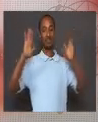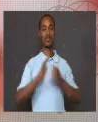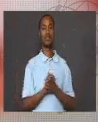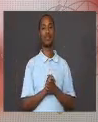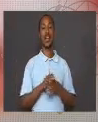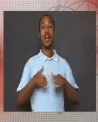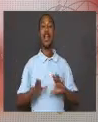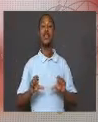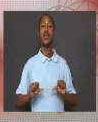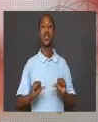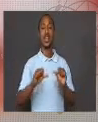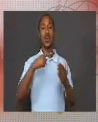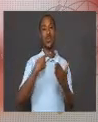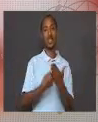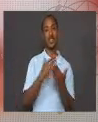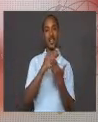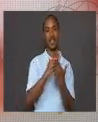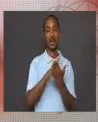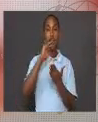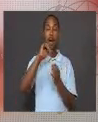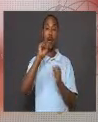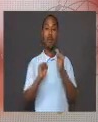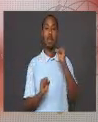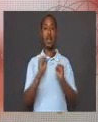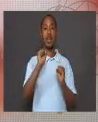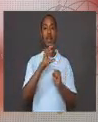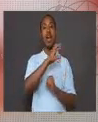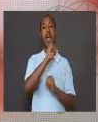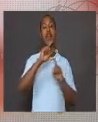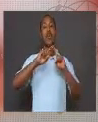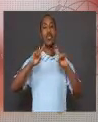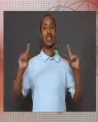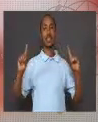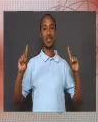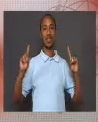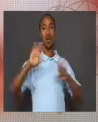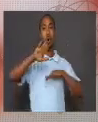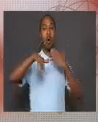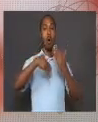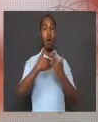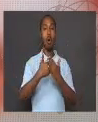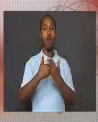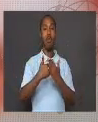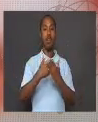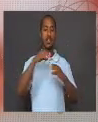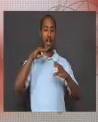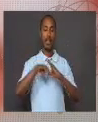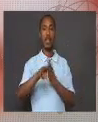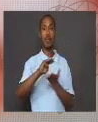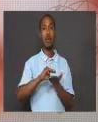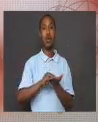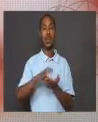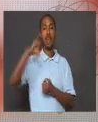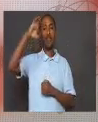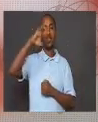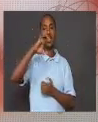Let us continue this lesson by comparing and contrasting all of the intermolecular